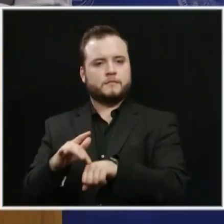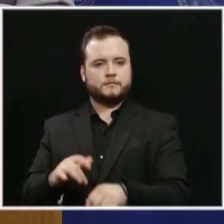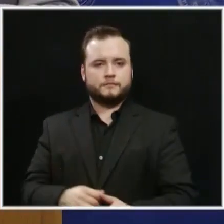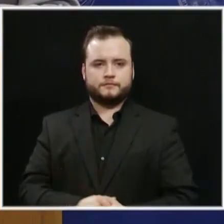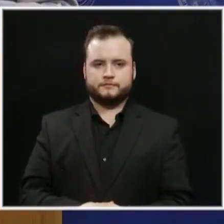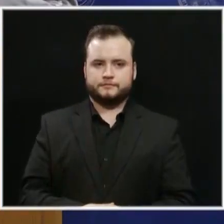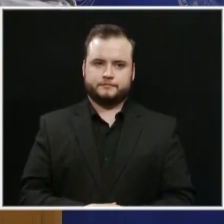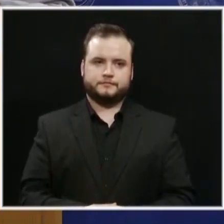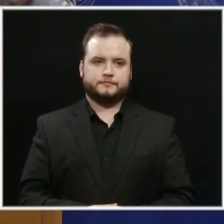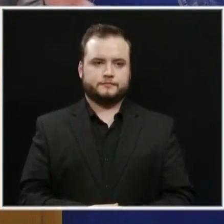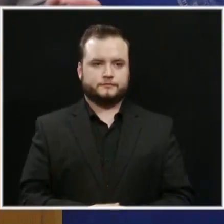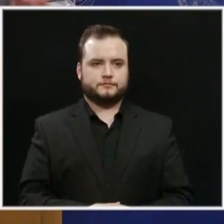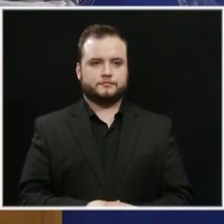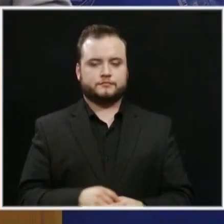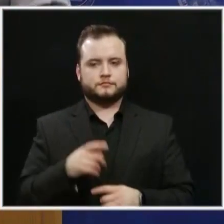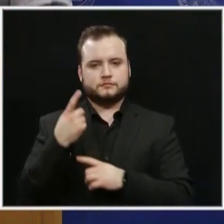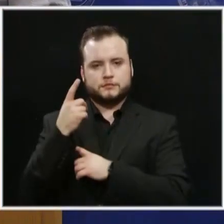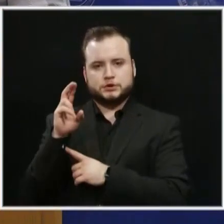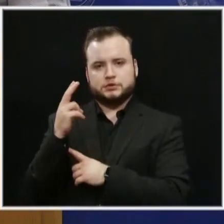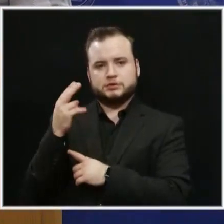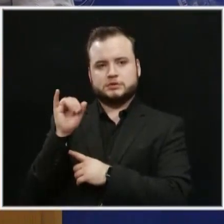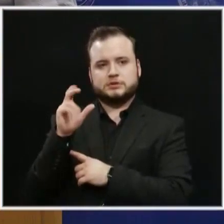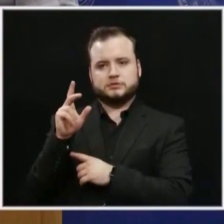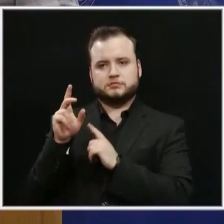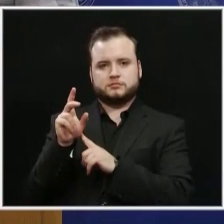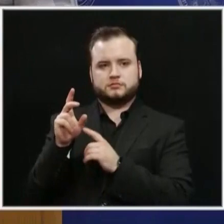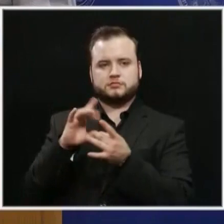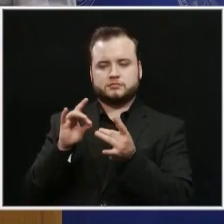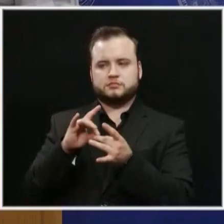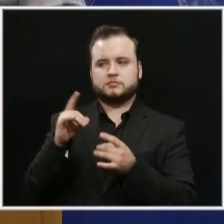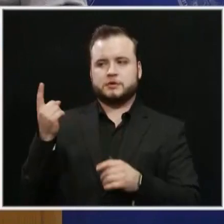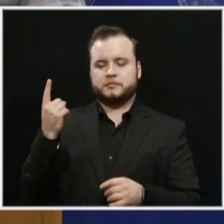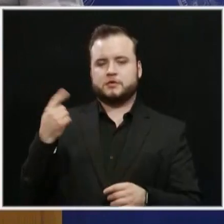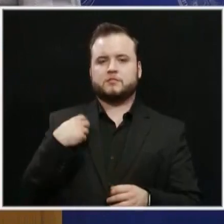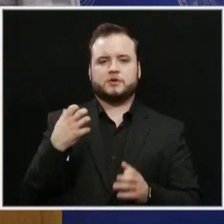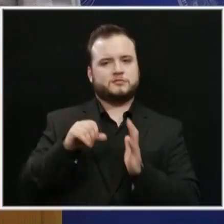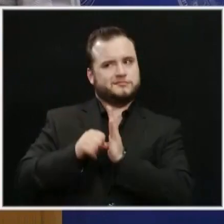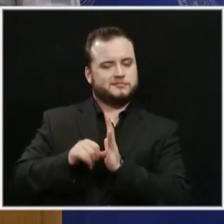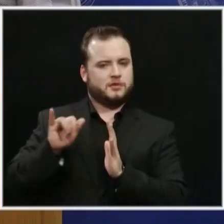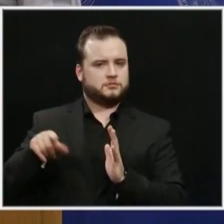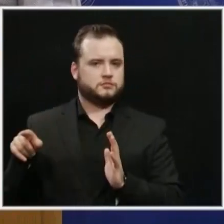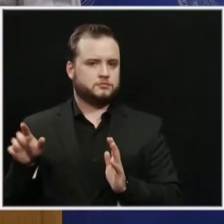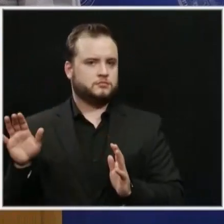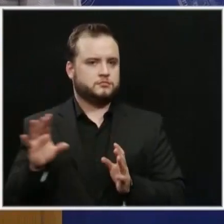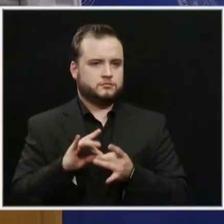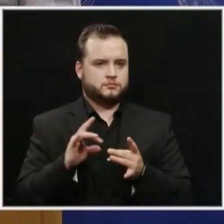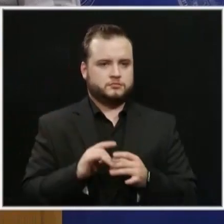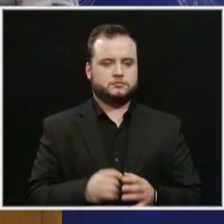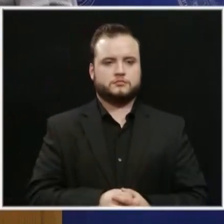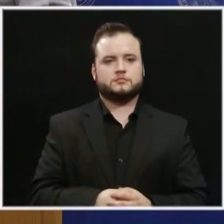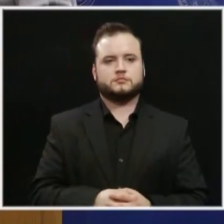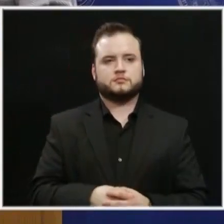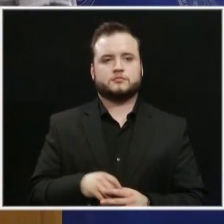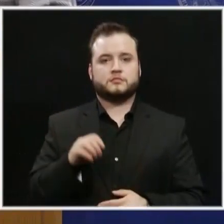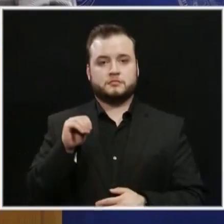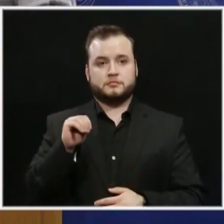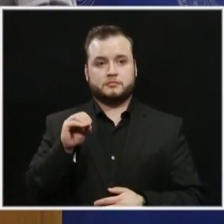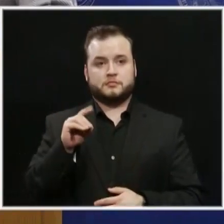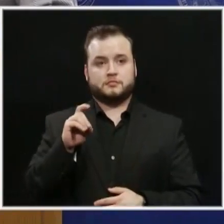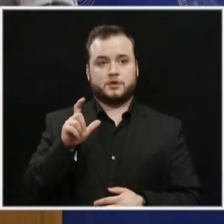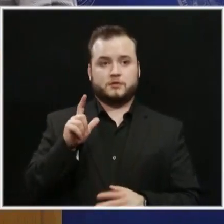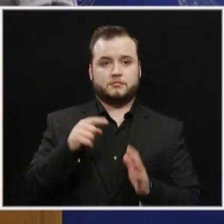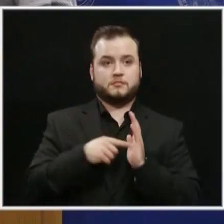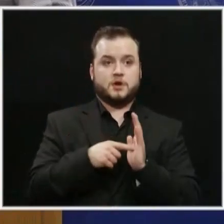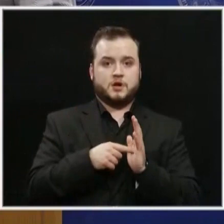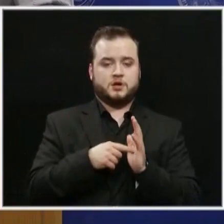trying to talk about with the model, and I think the governor said this multiple times. The model is not to predict what's going to happen on a certain date.